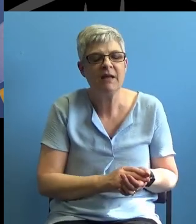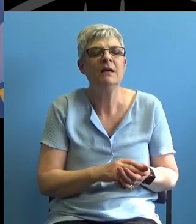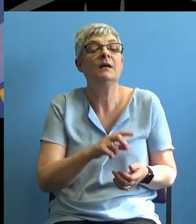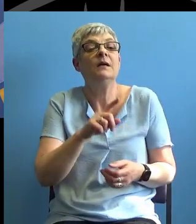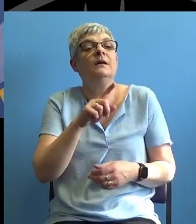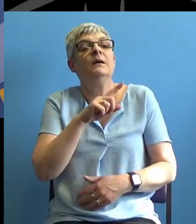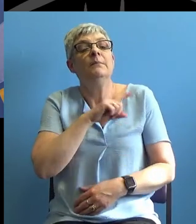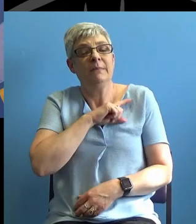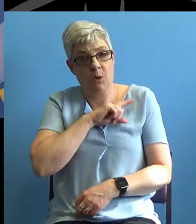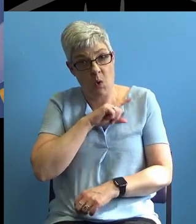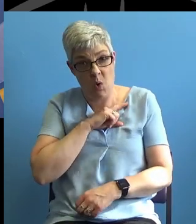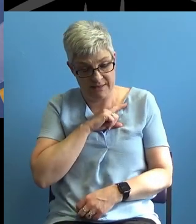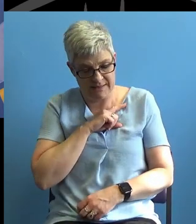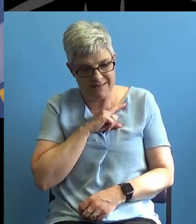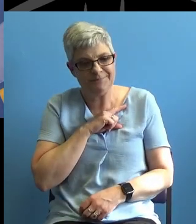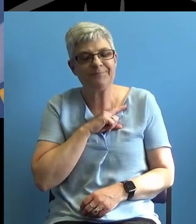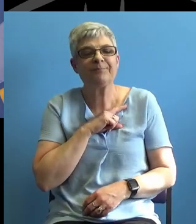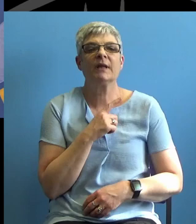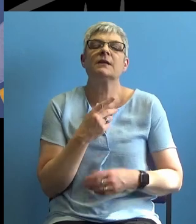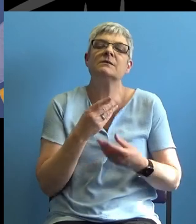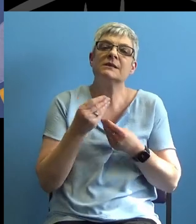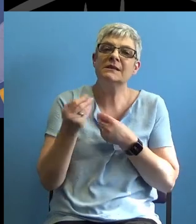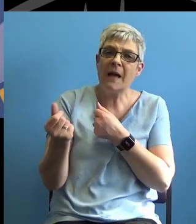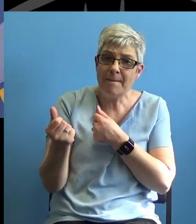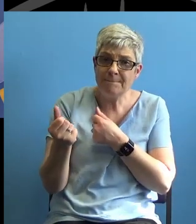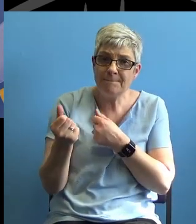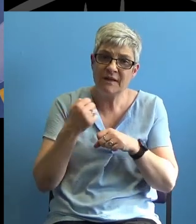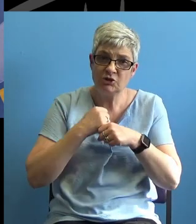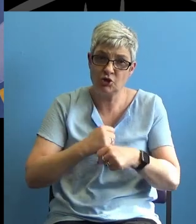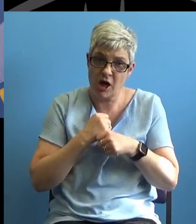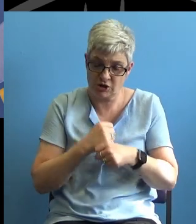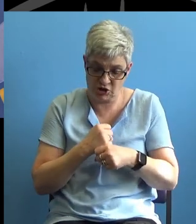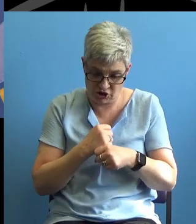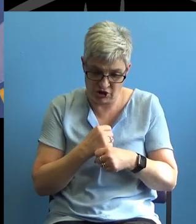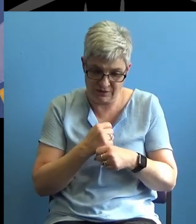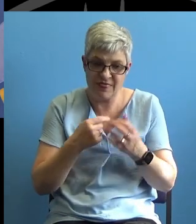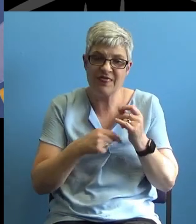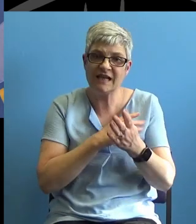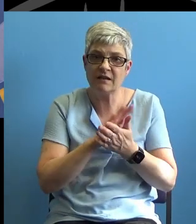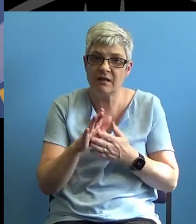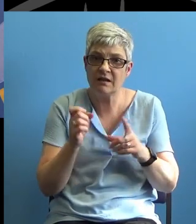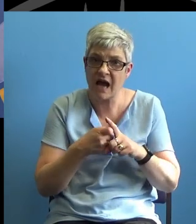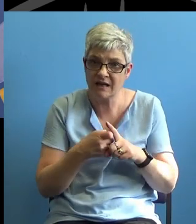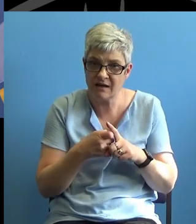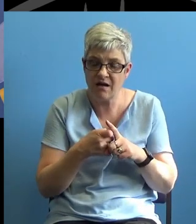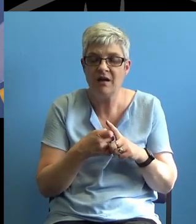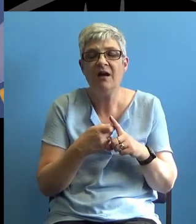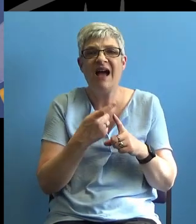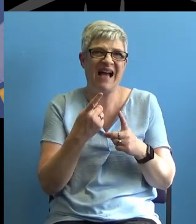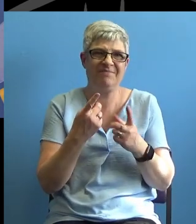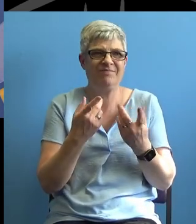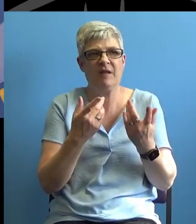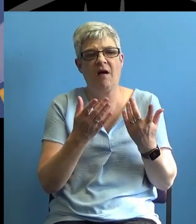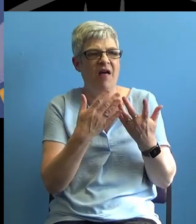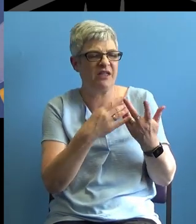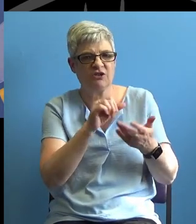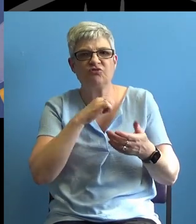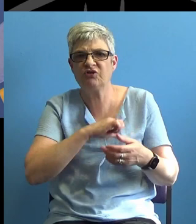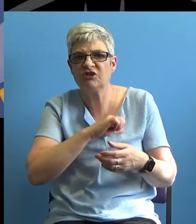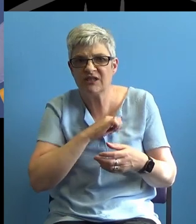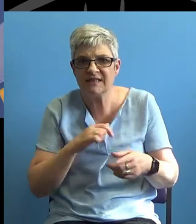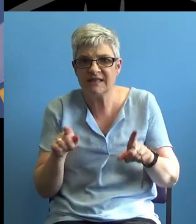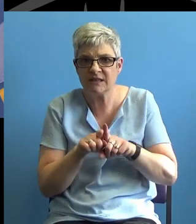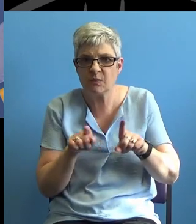Now, that was because some of the church in Thessalonica, and indeed many of the Christians